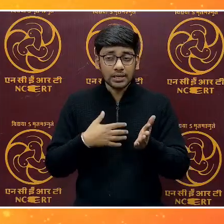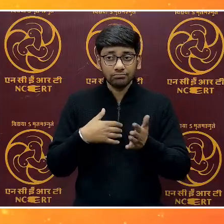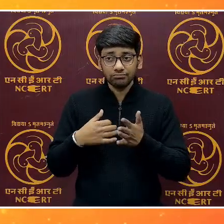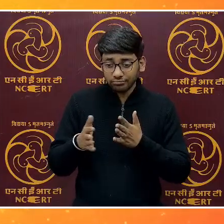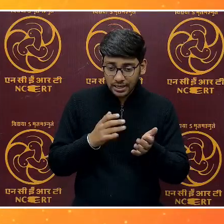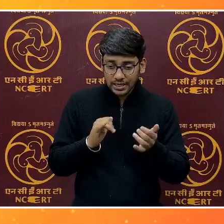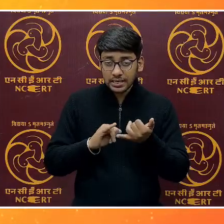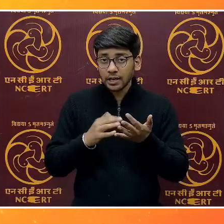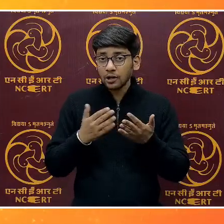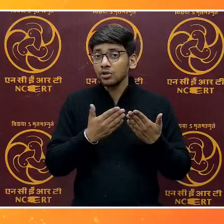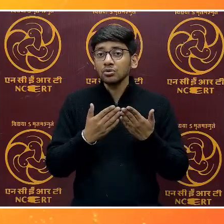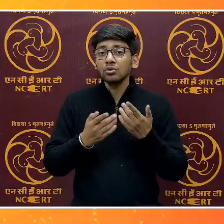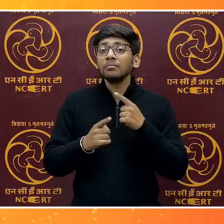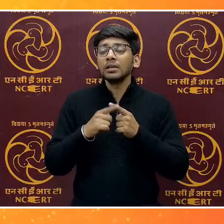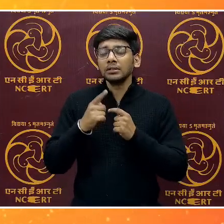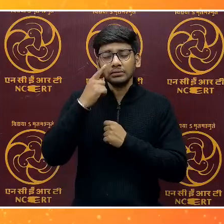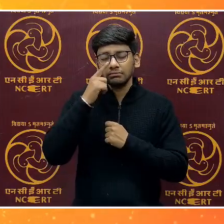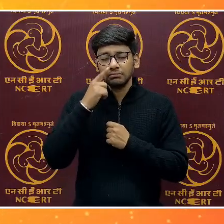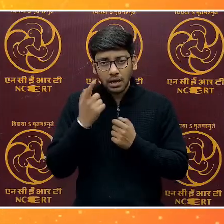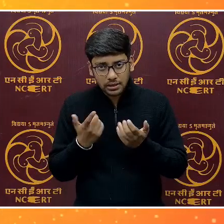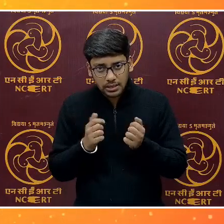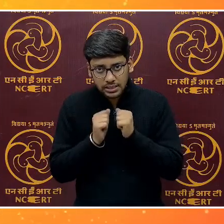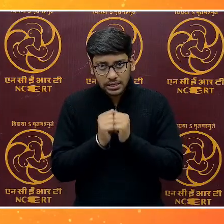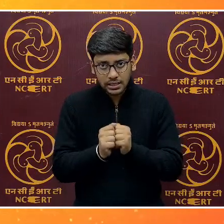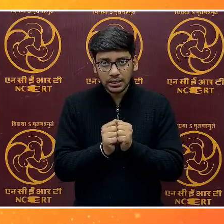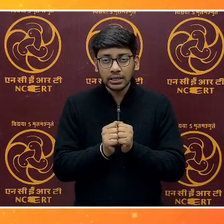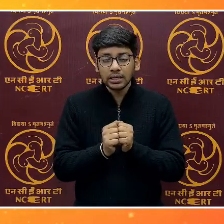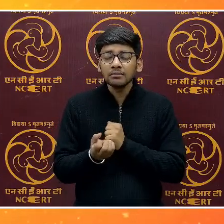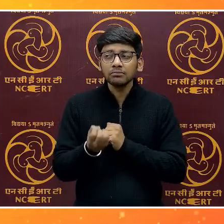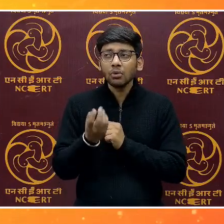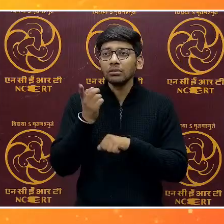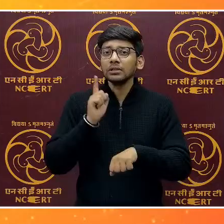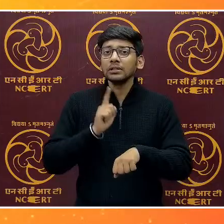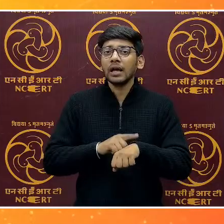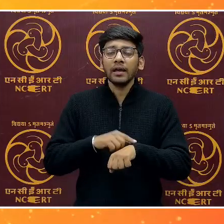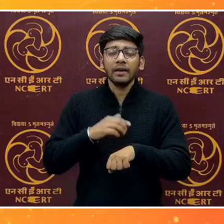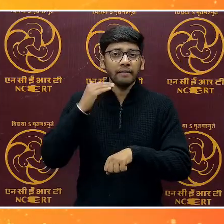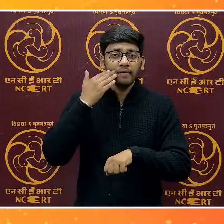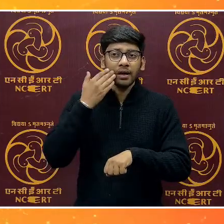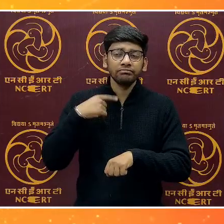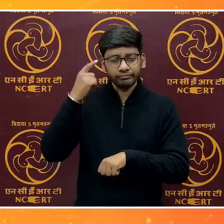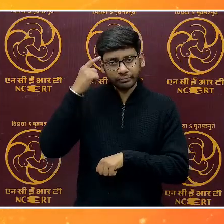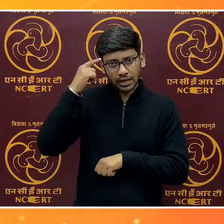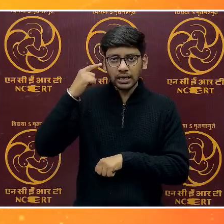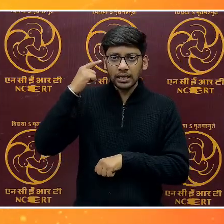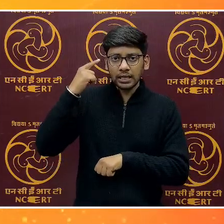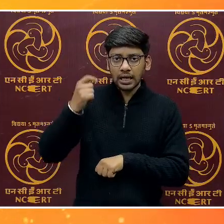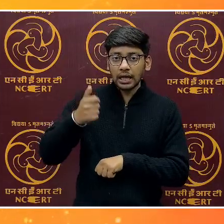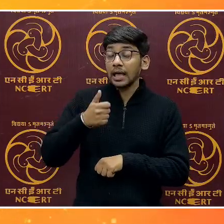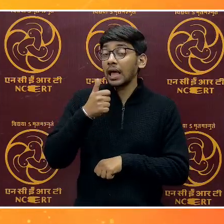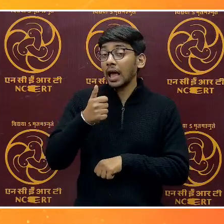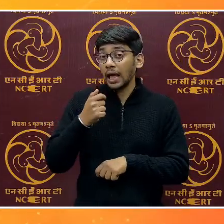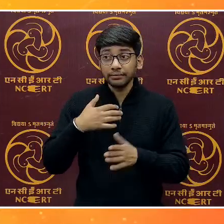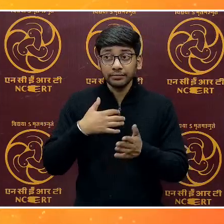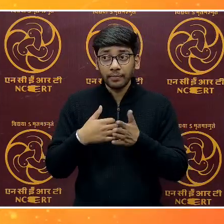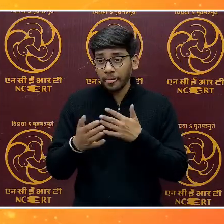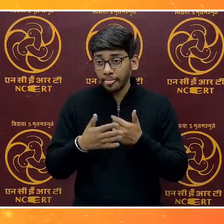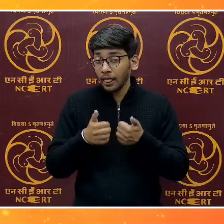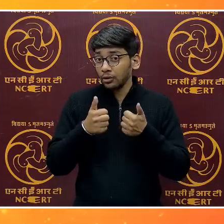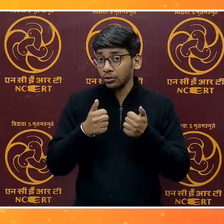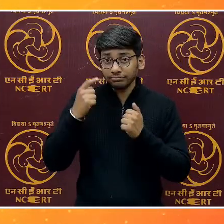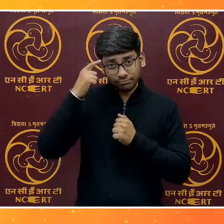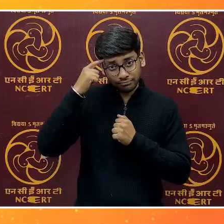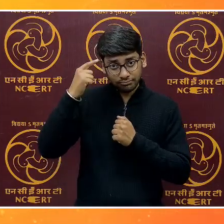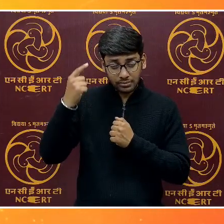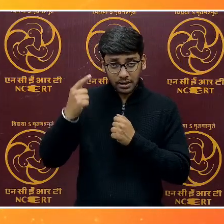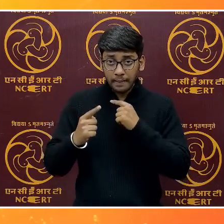and with their parents and siblings, of course. Absolutely. Morning is a time when you must think about good things. So, start your day with a good thought